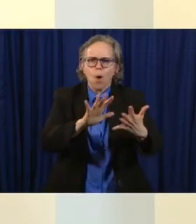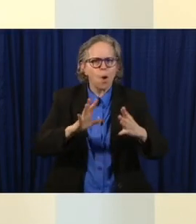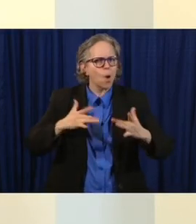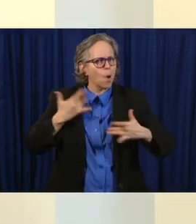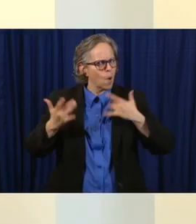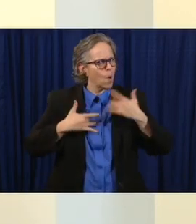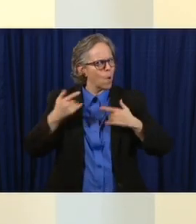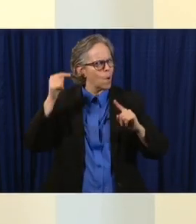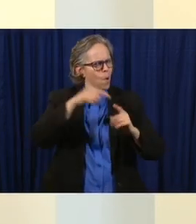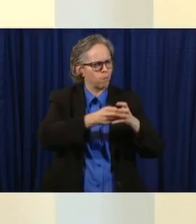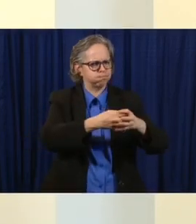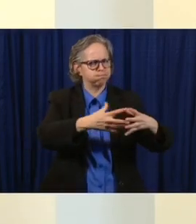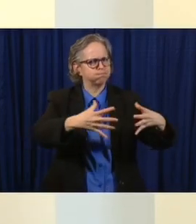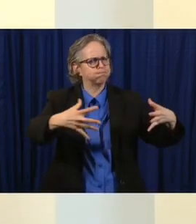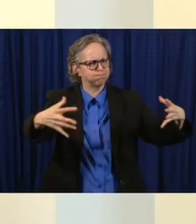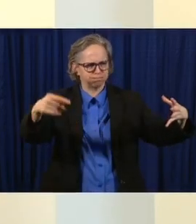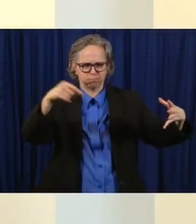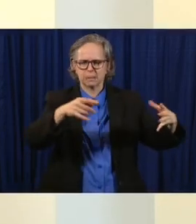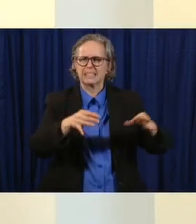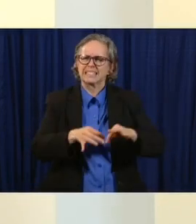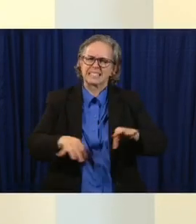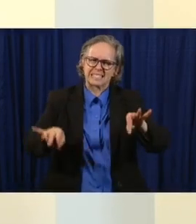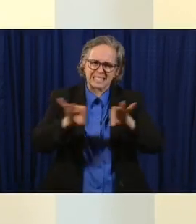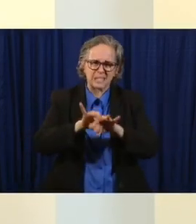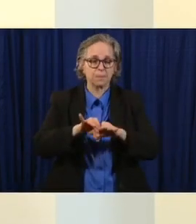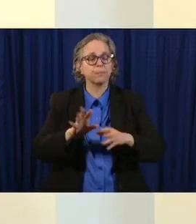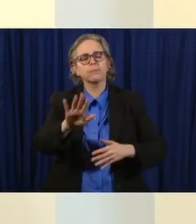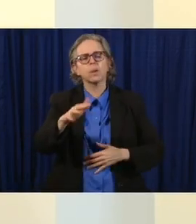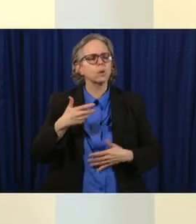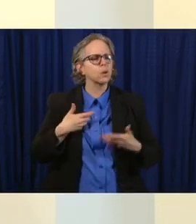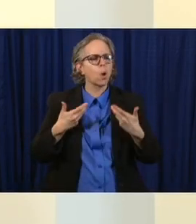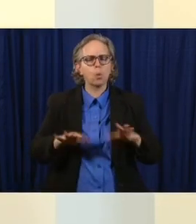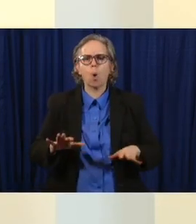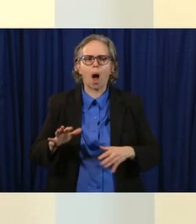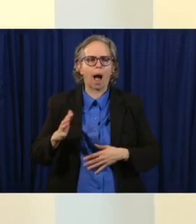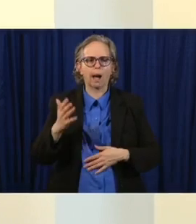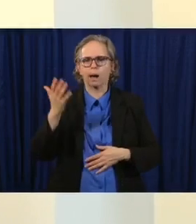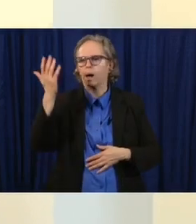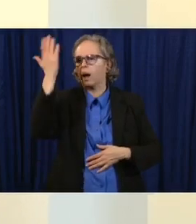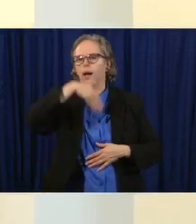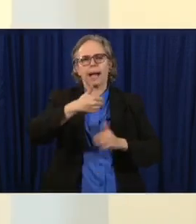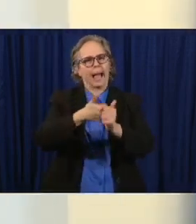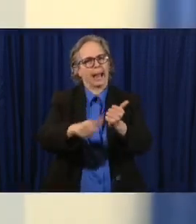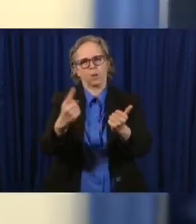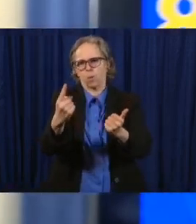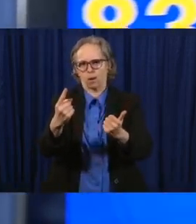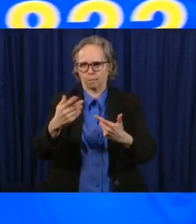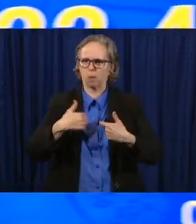That's so essential in this. We don't want to leave anyone behind. Thank you.